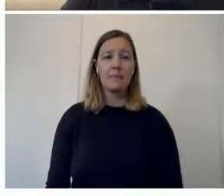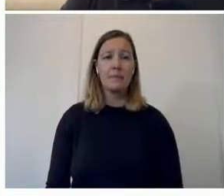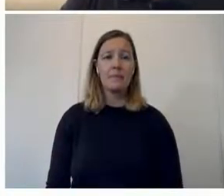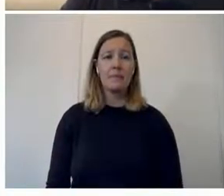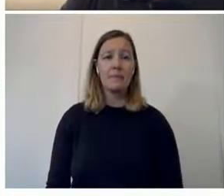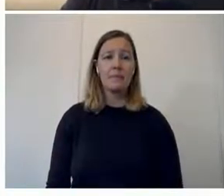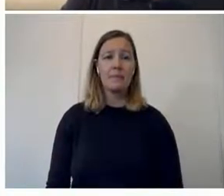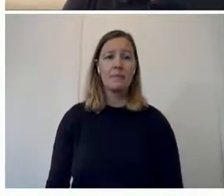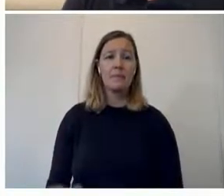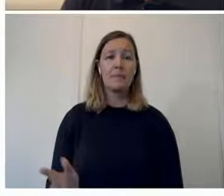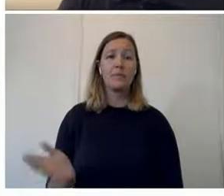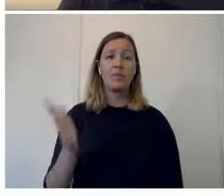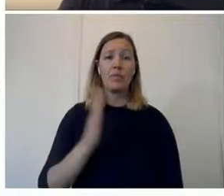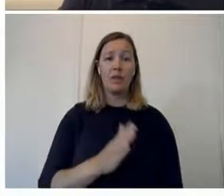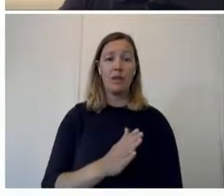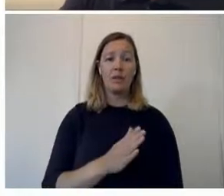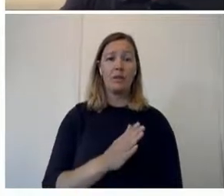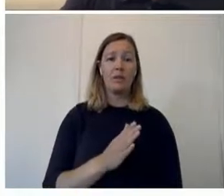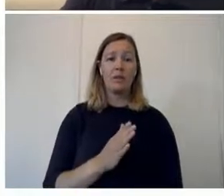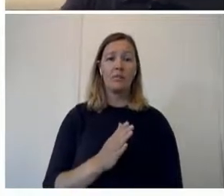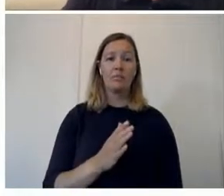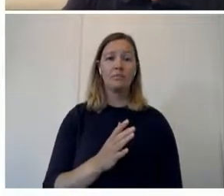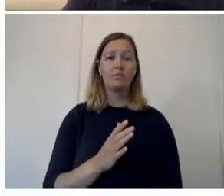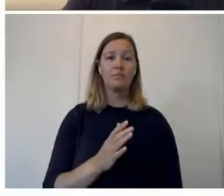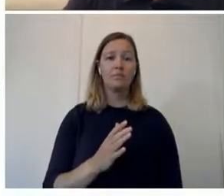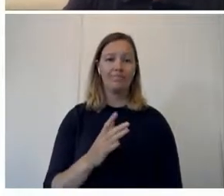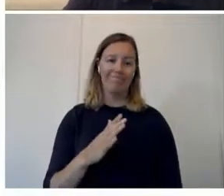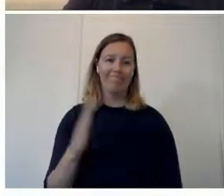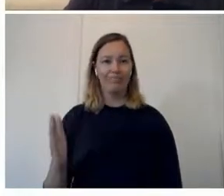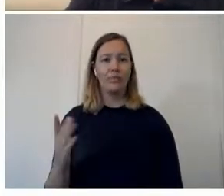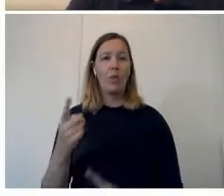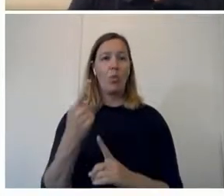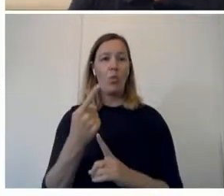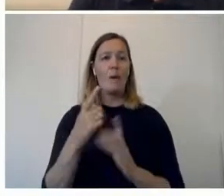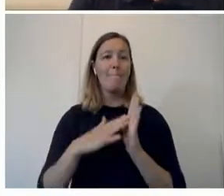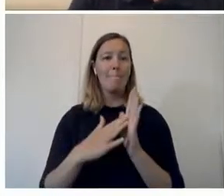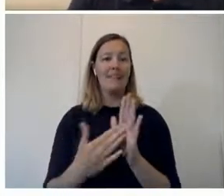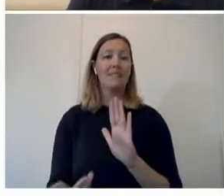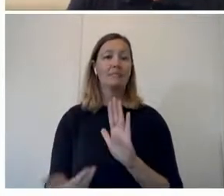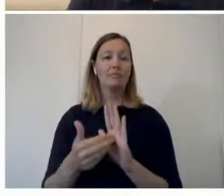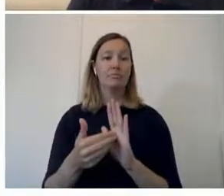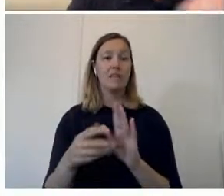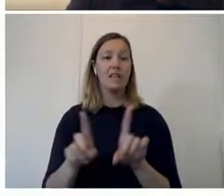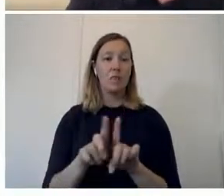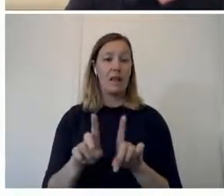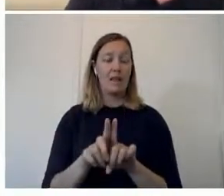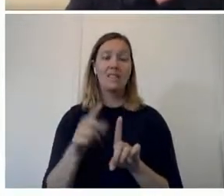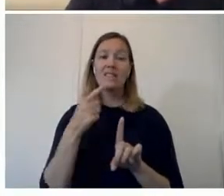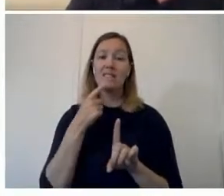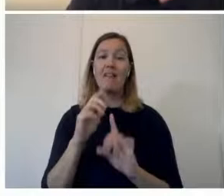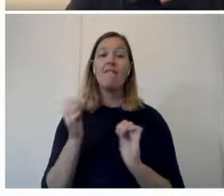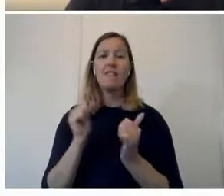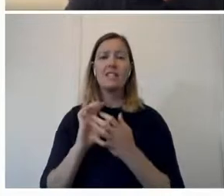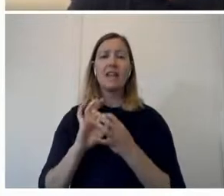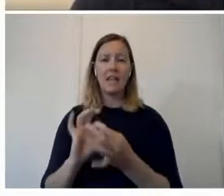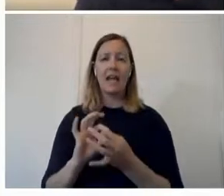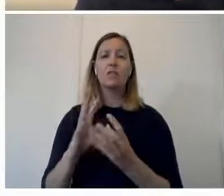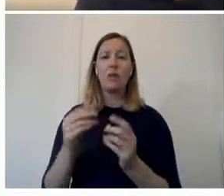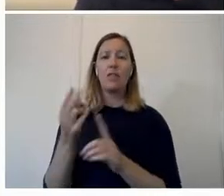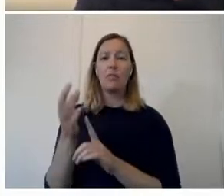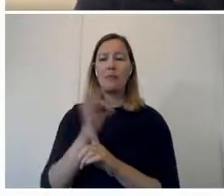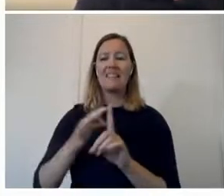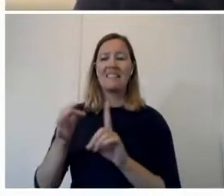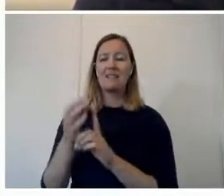that one step further, there's a further million beyond those who say, well, I've engaged with it, but probably not in the